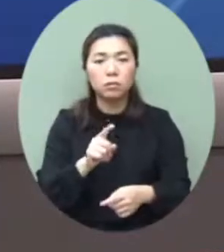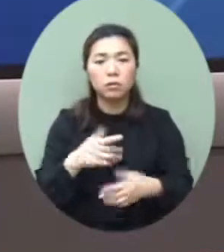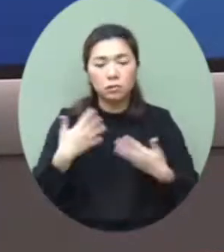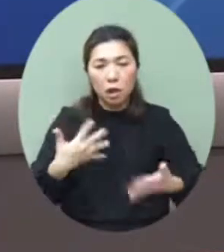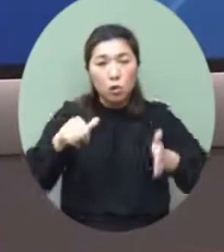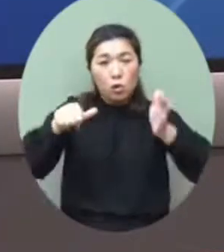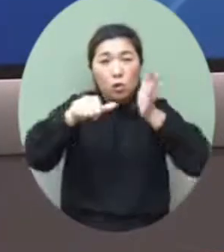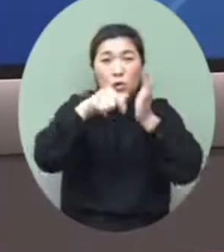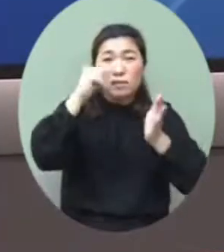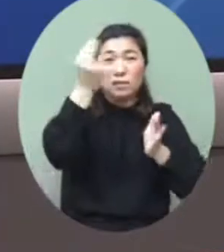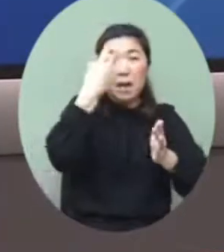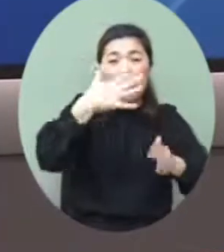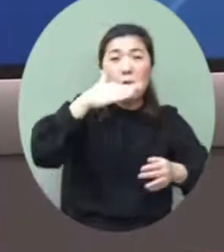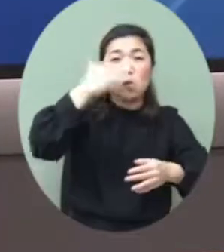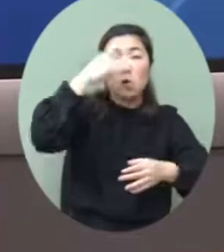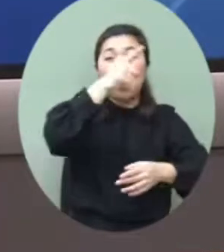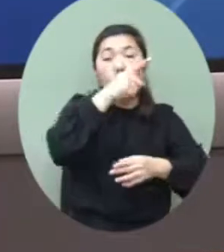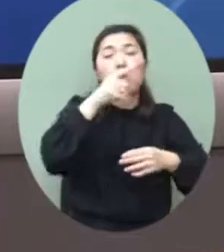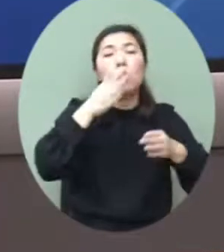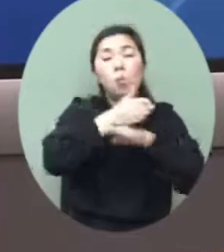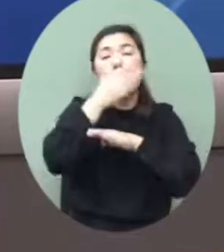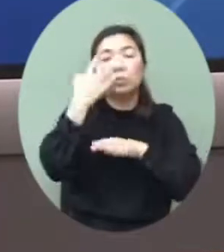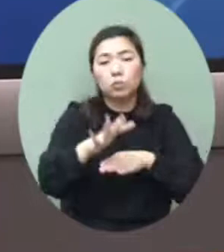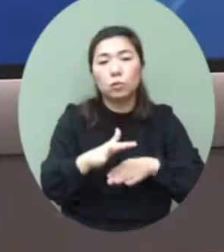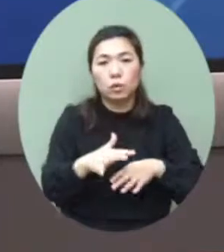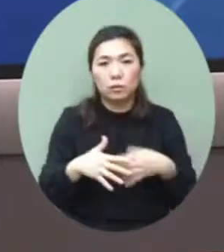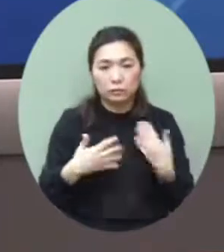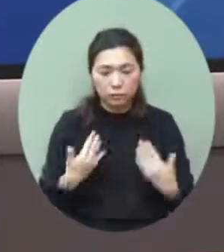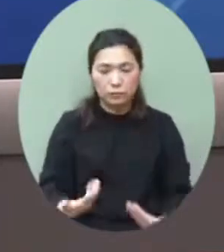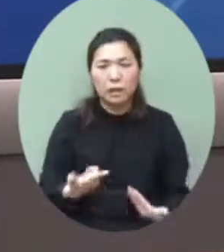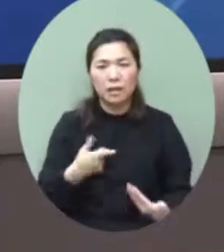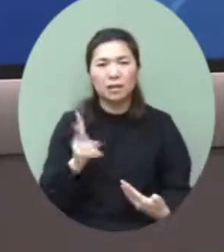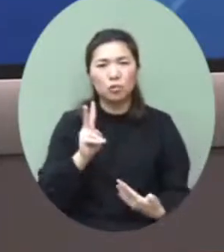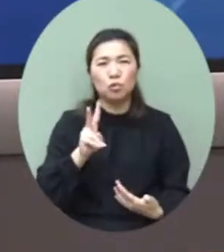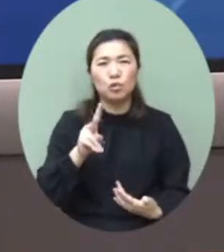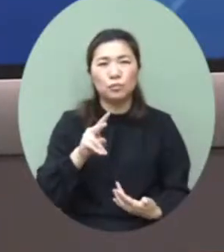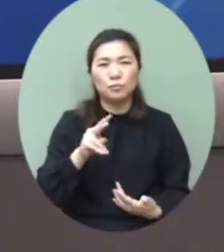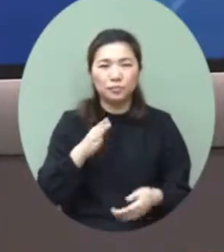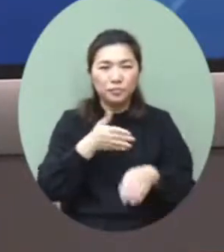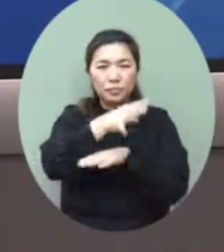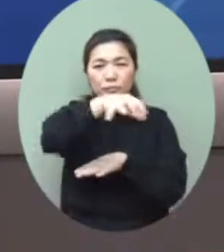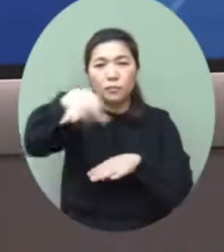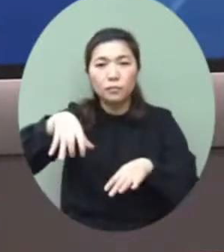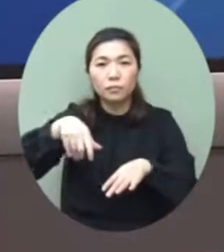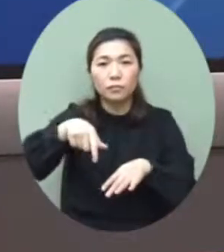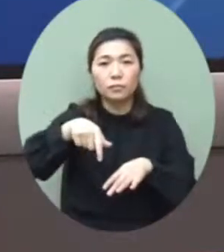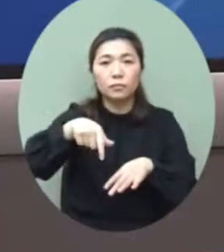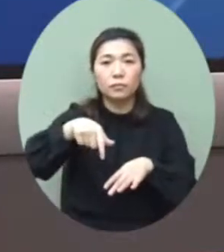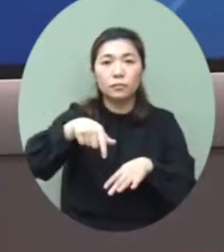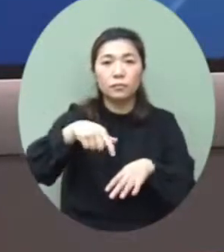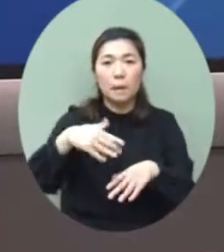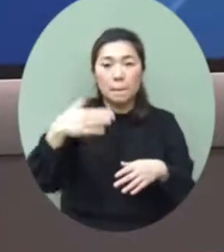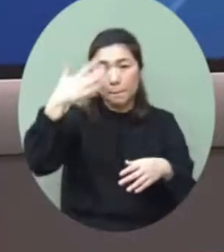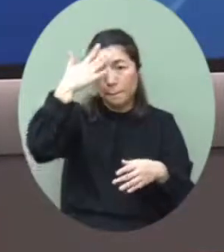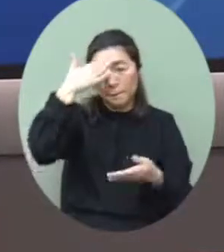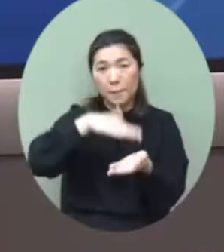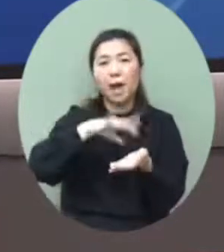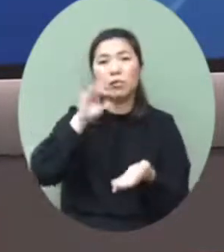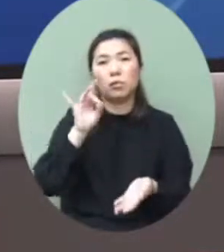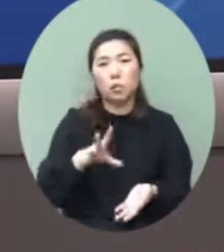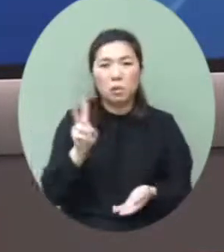30,000. Even though we have passed the peak of 70,000 cases per day,